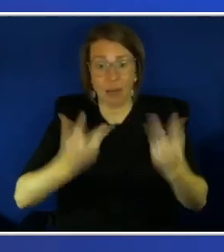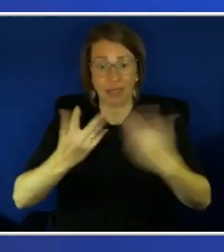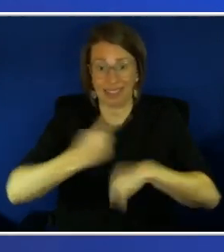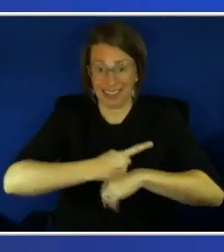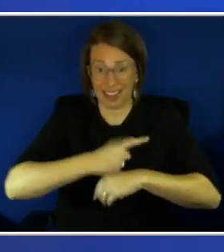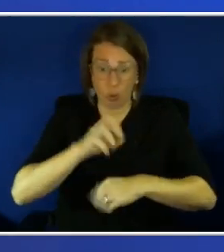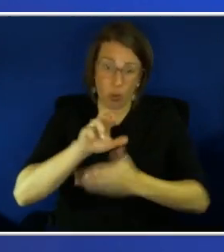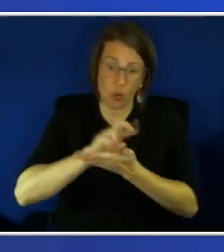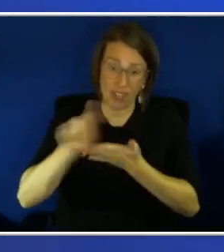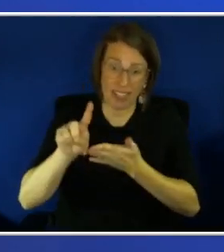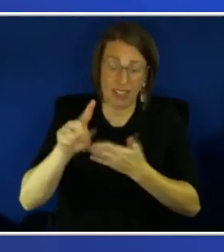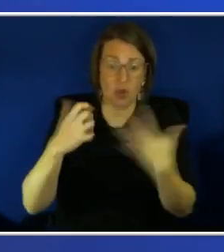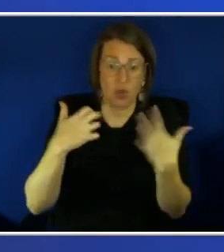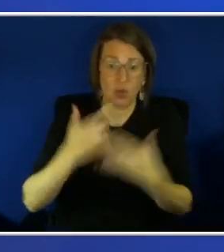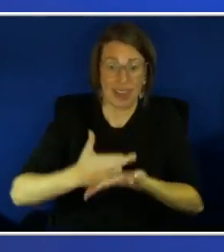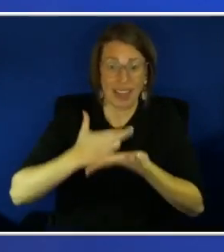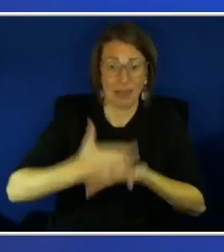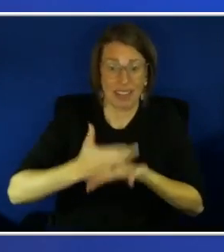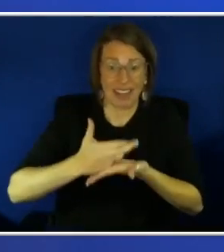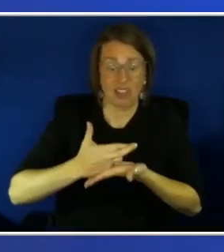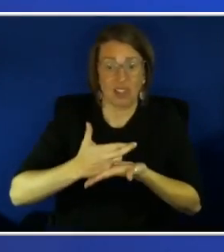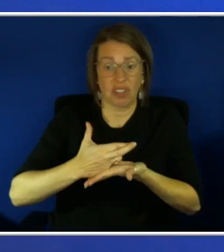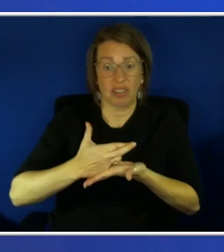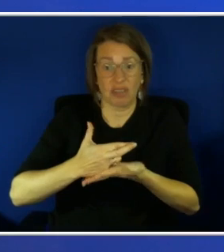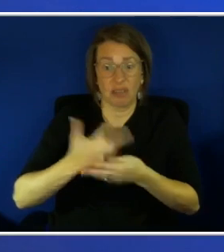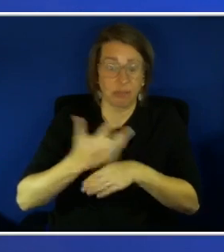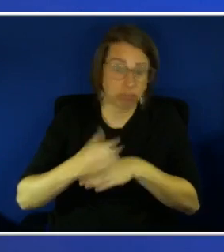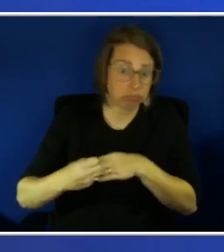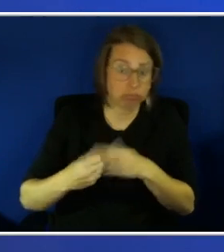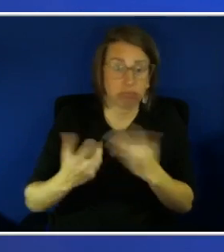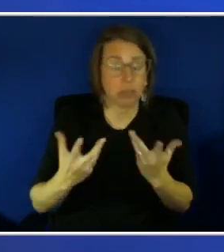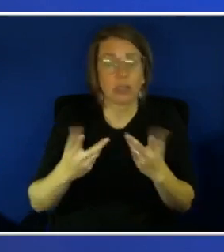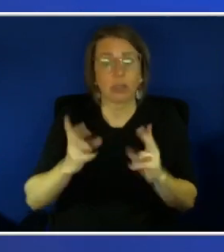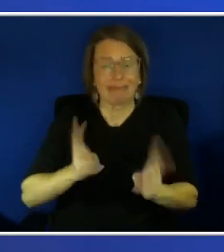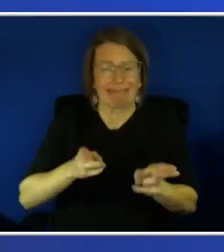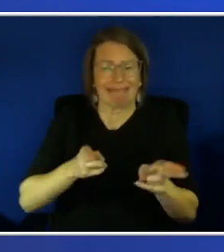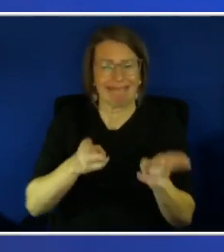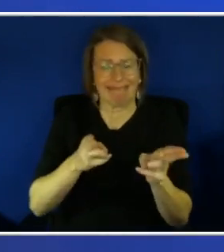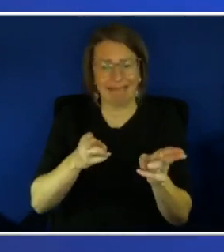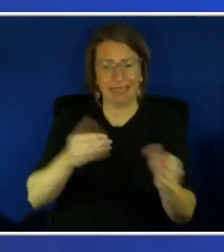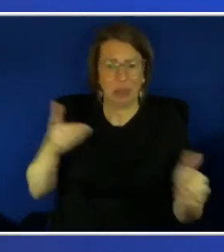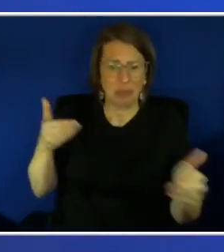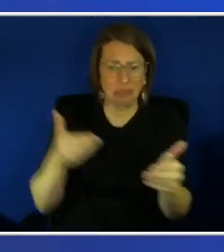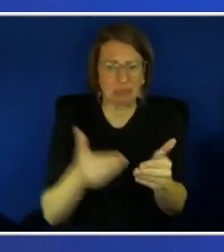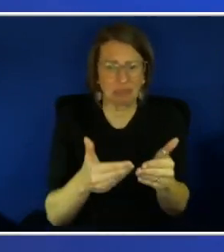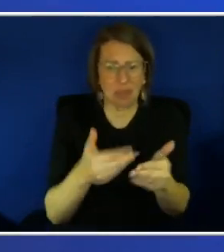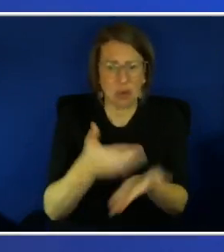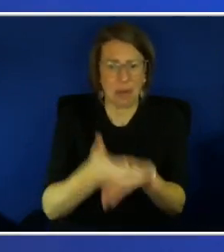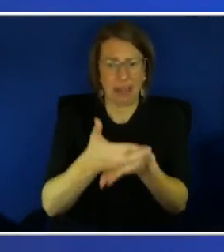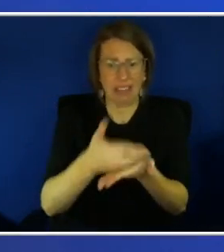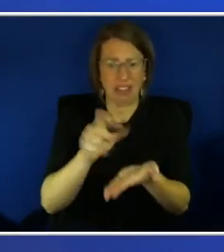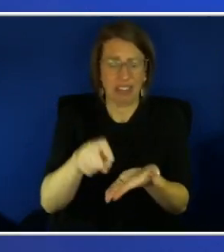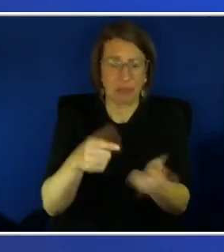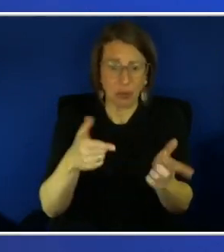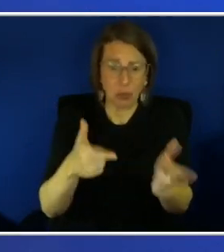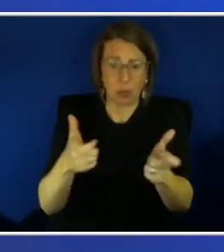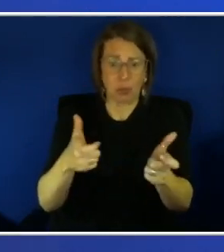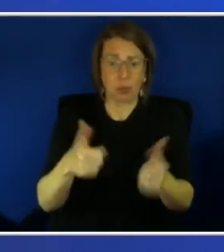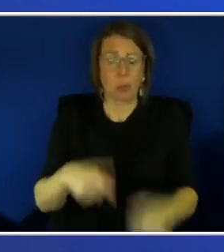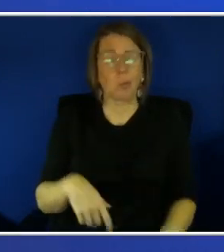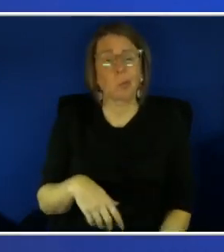of rehabilitation. Anything we can do to hasten that period to rehabilitation. In his case, we